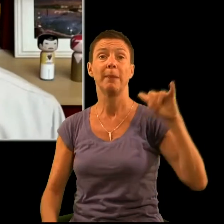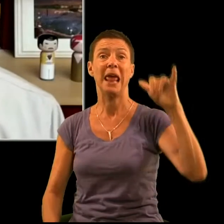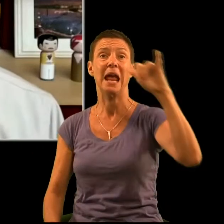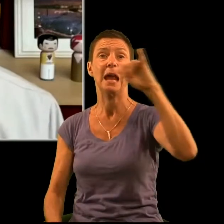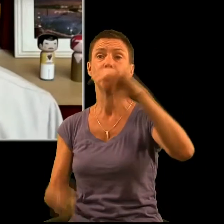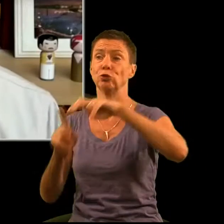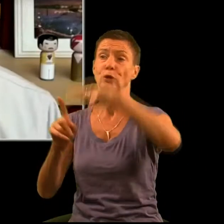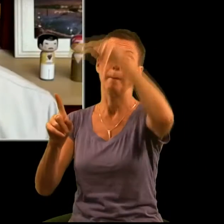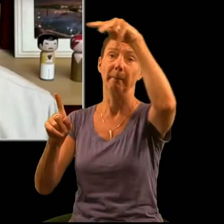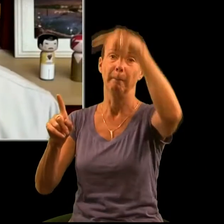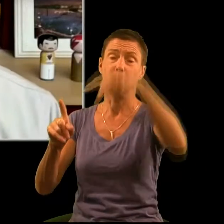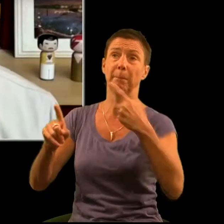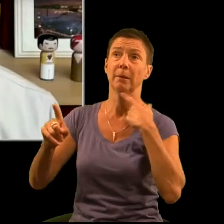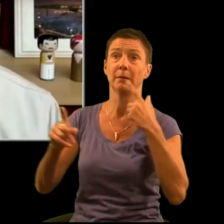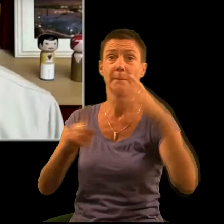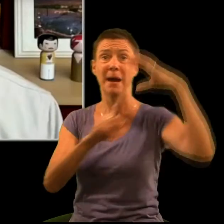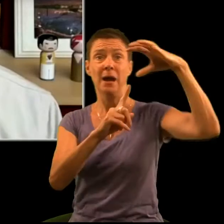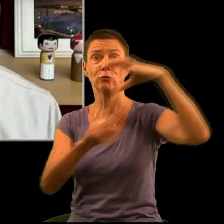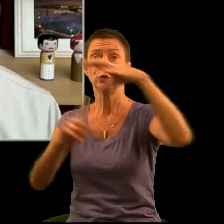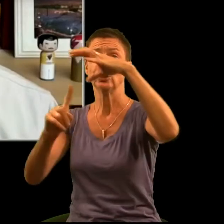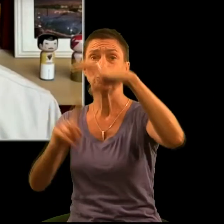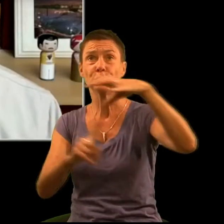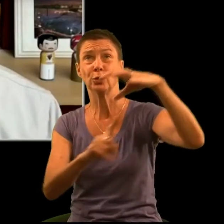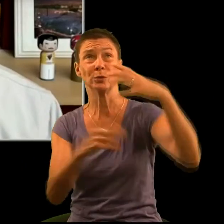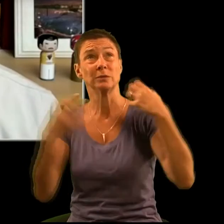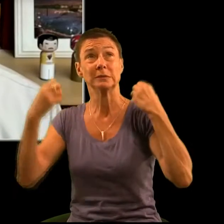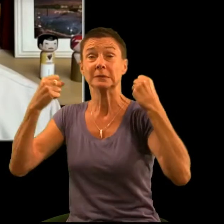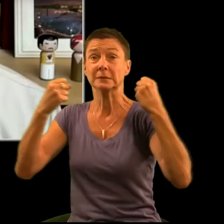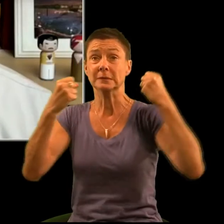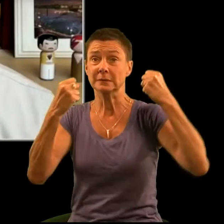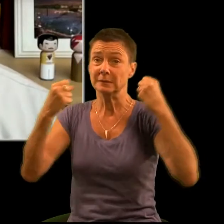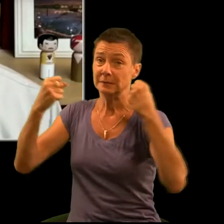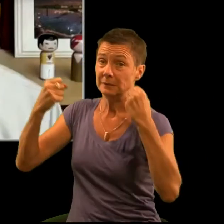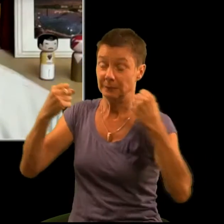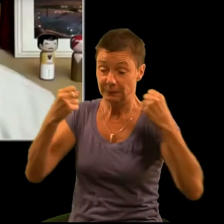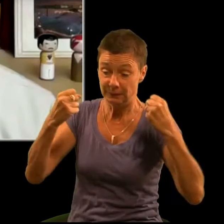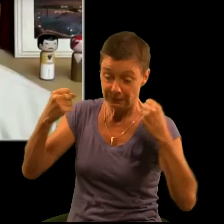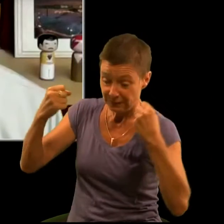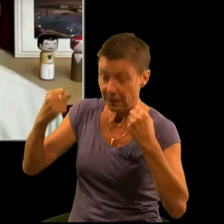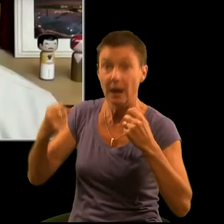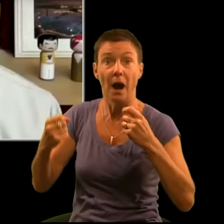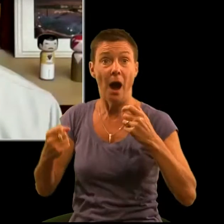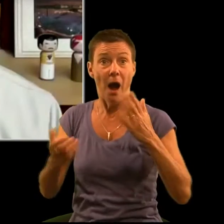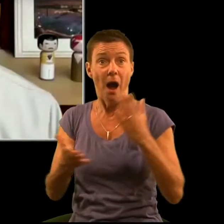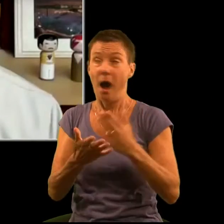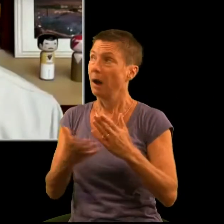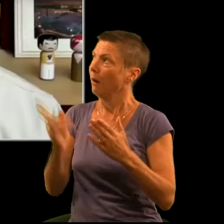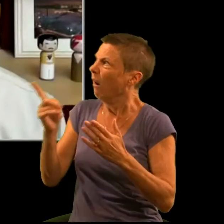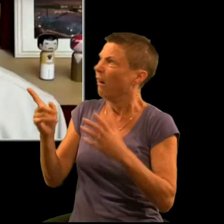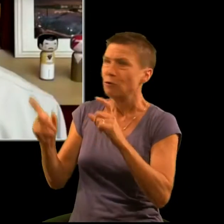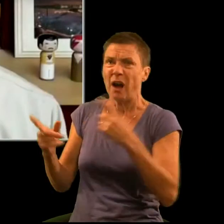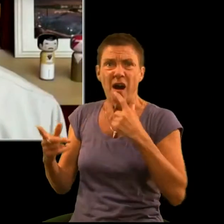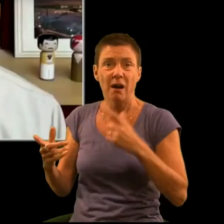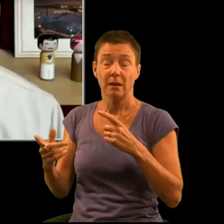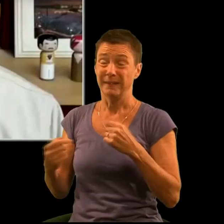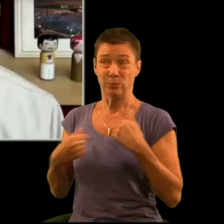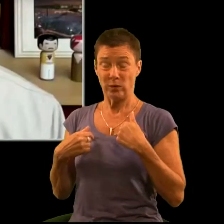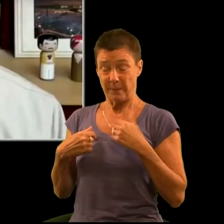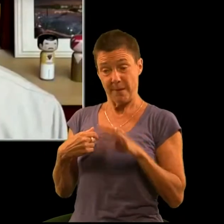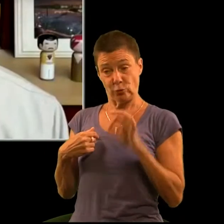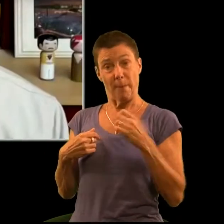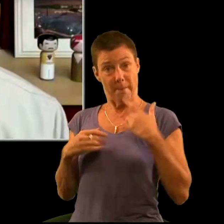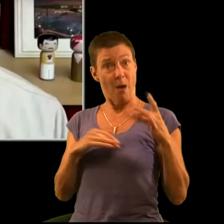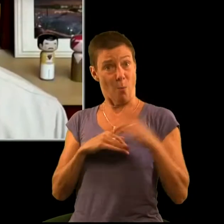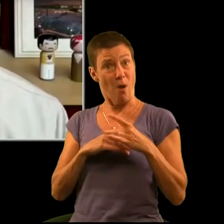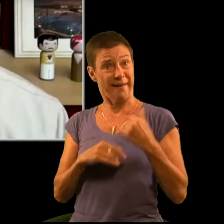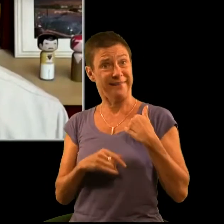And I know, but so impressed. I know, and this was not my choice, Cressida. My